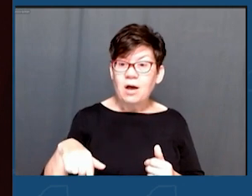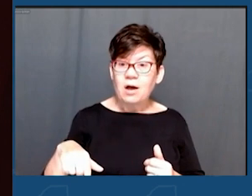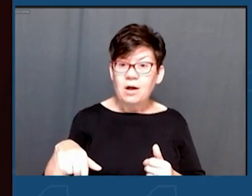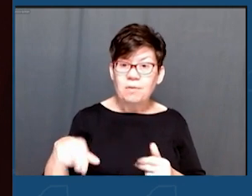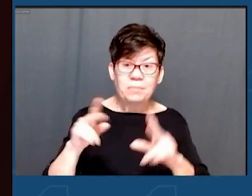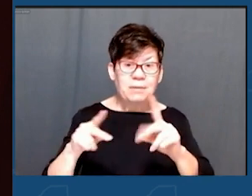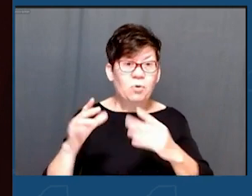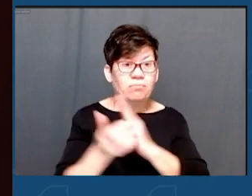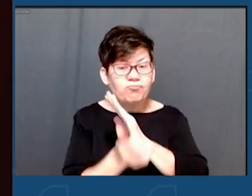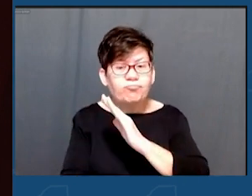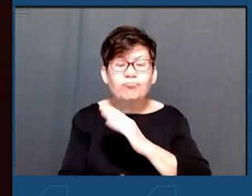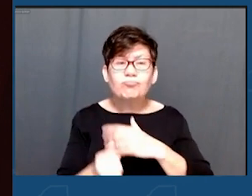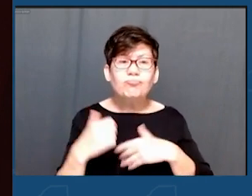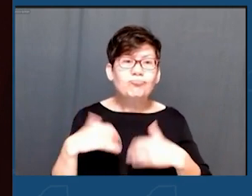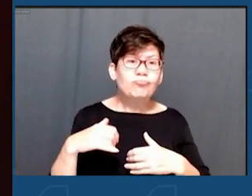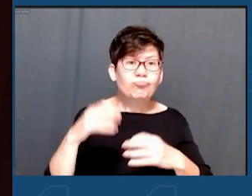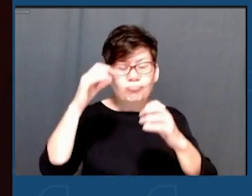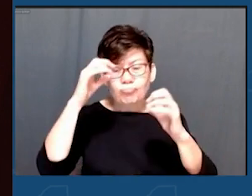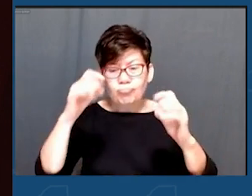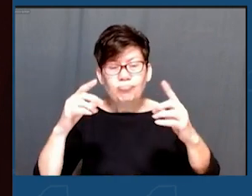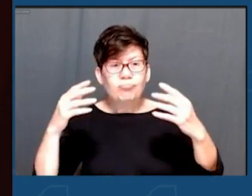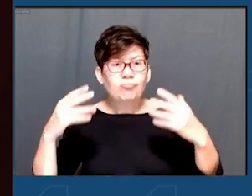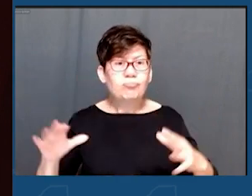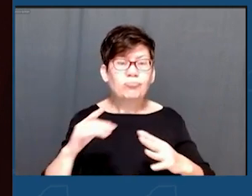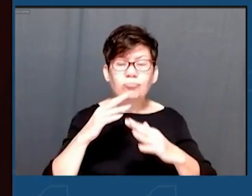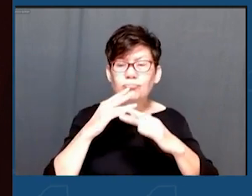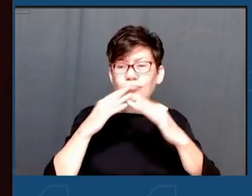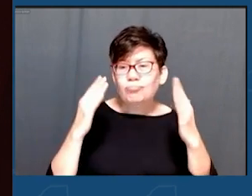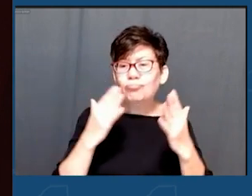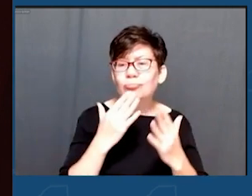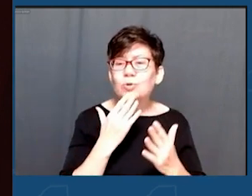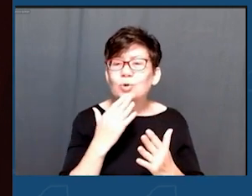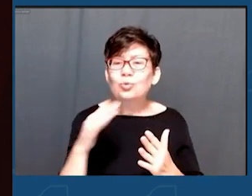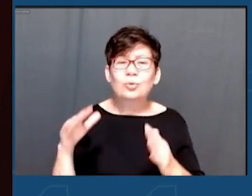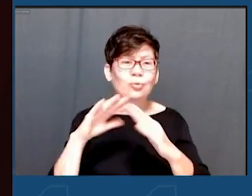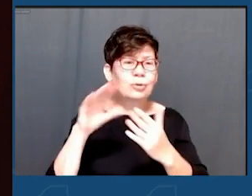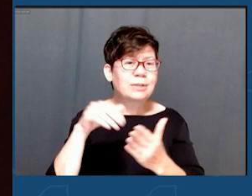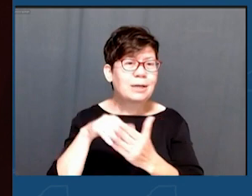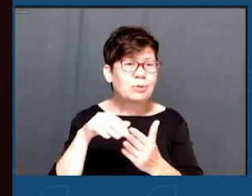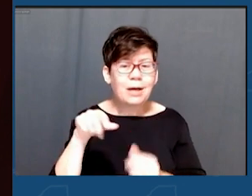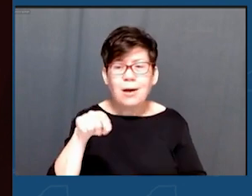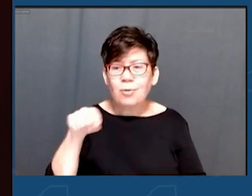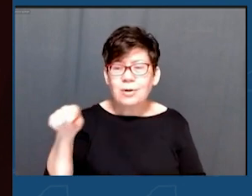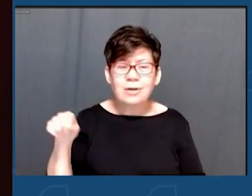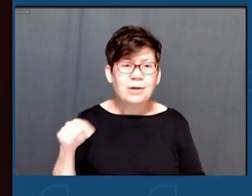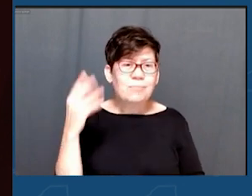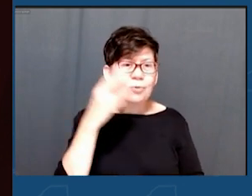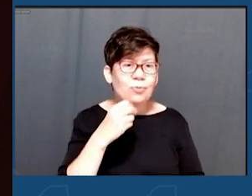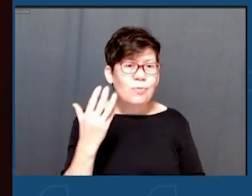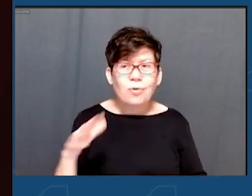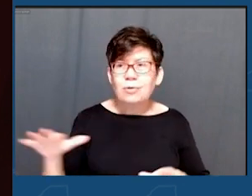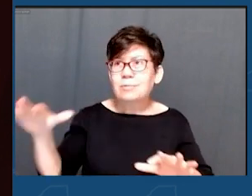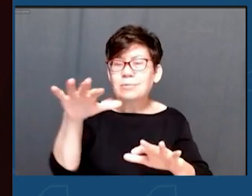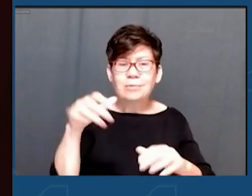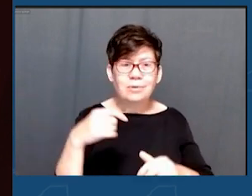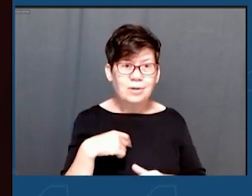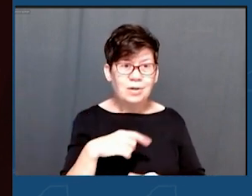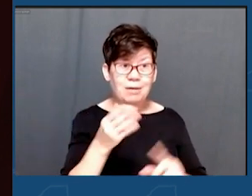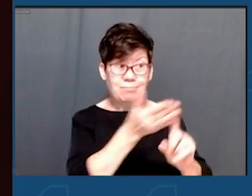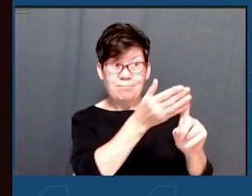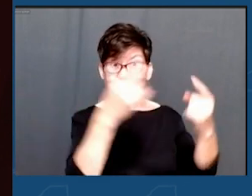great quality of life, charming downtowns, beautiful scenery. And we sold them on it. But